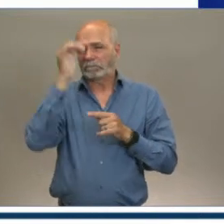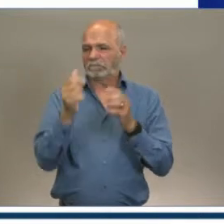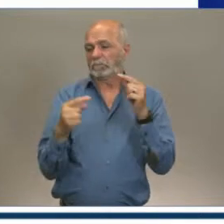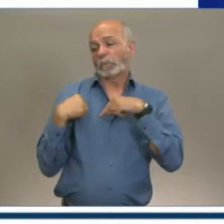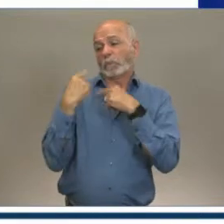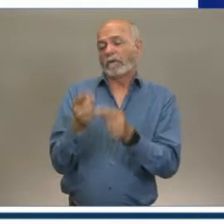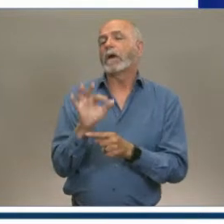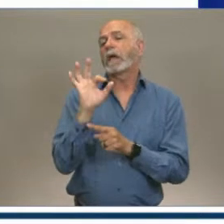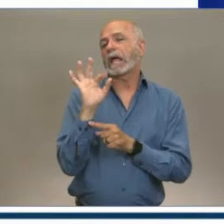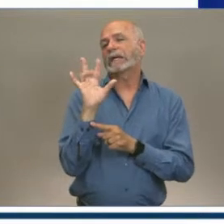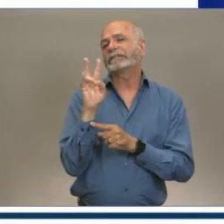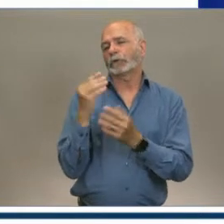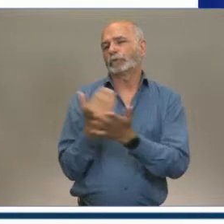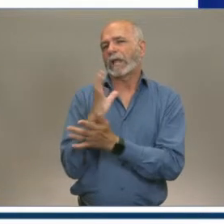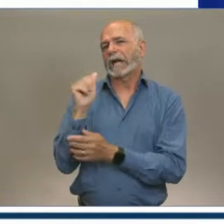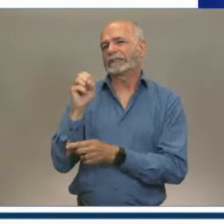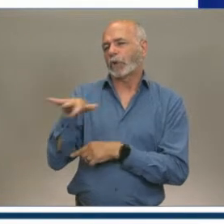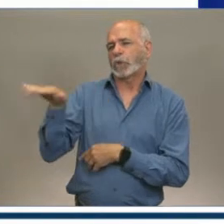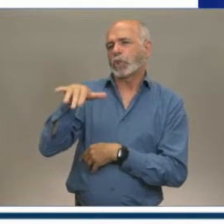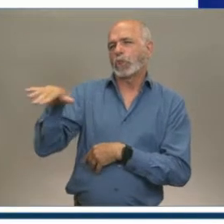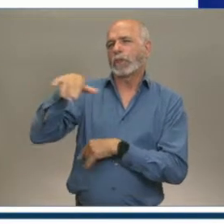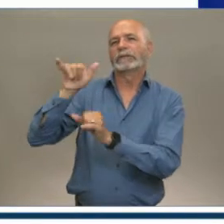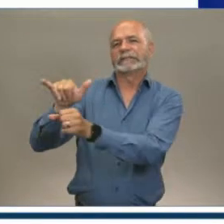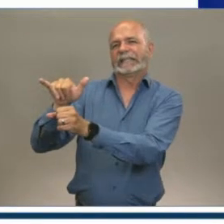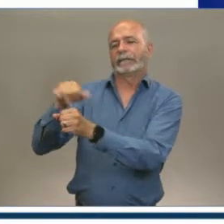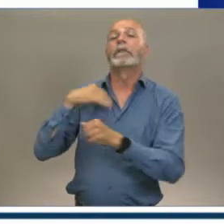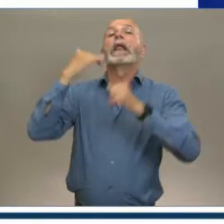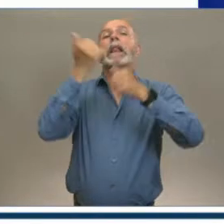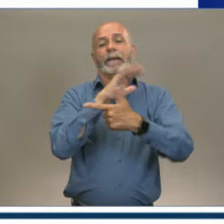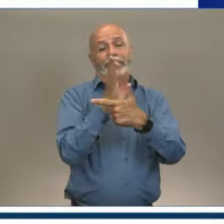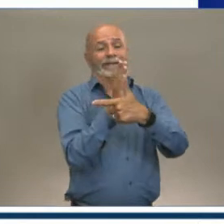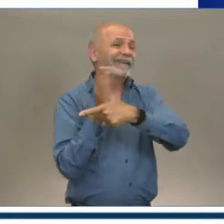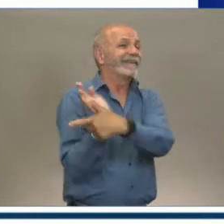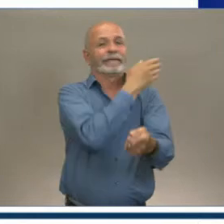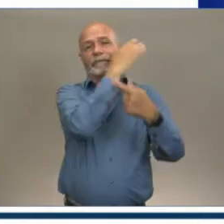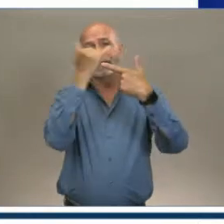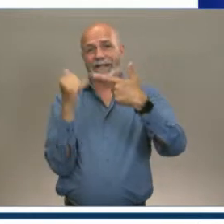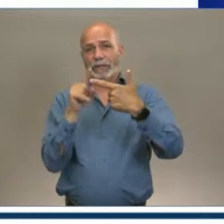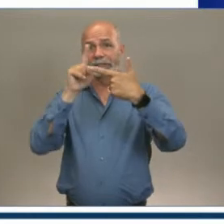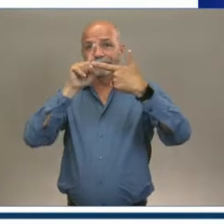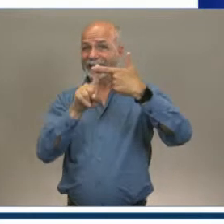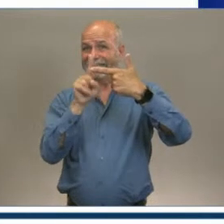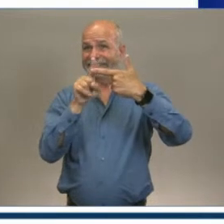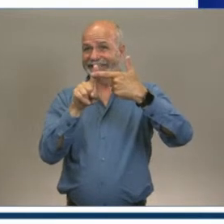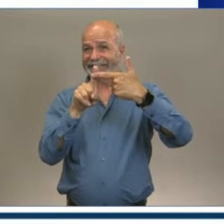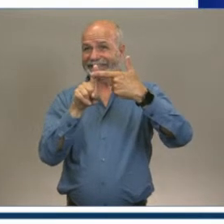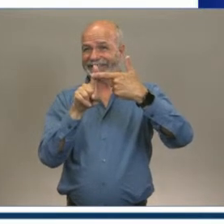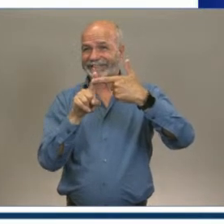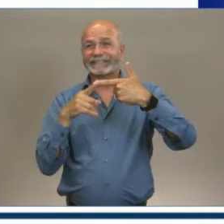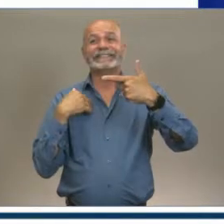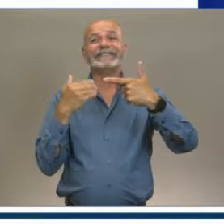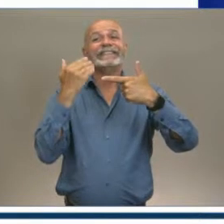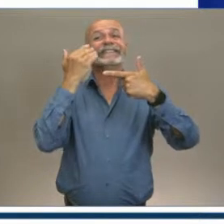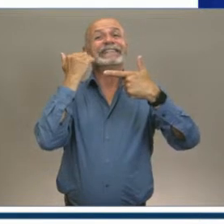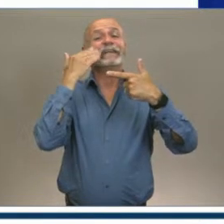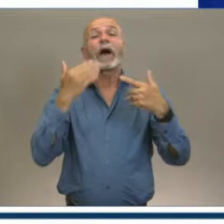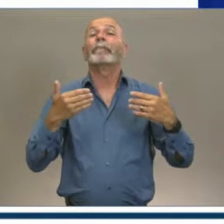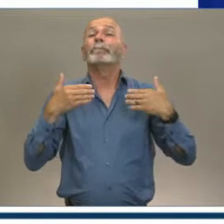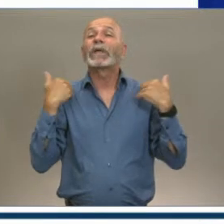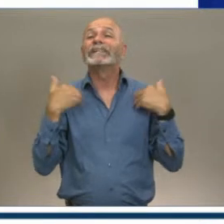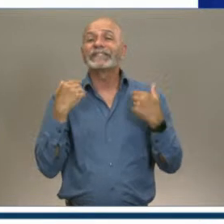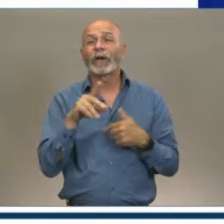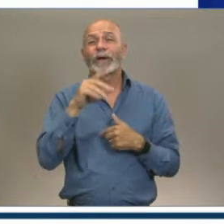safely. Today, our Minister of Inclusive Economic Growth announced some support for our hard-hit tourism sector. $18